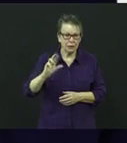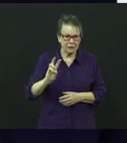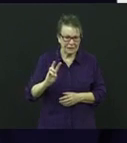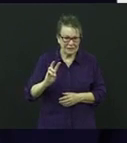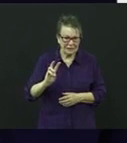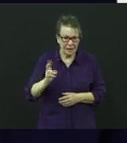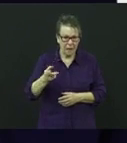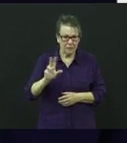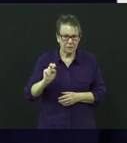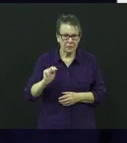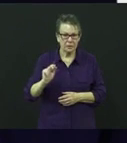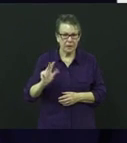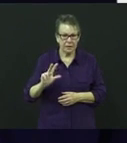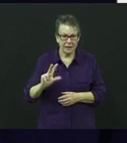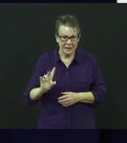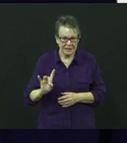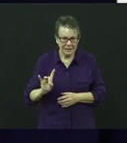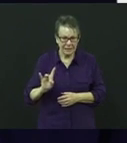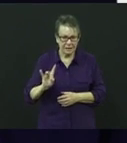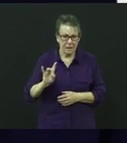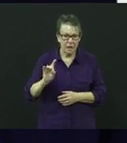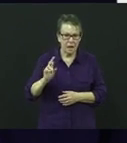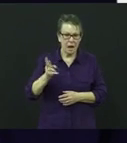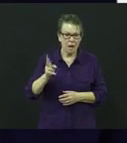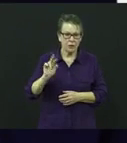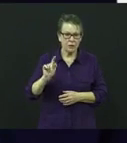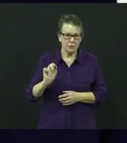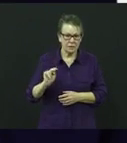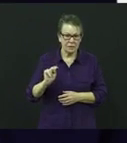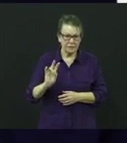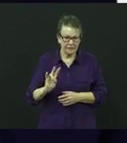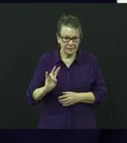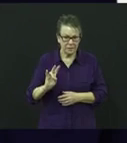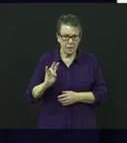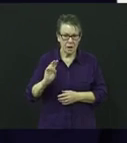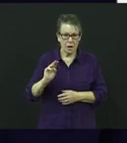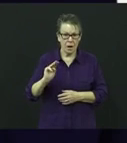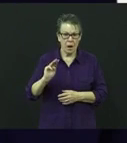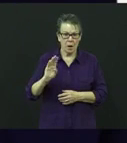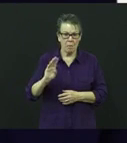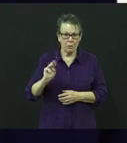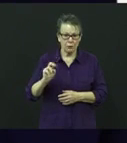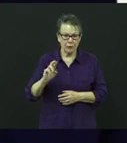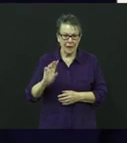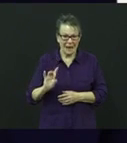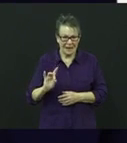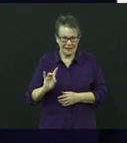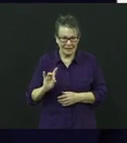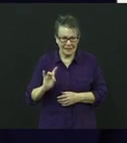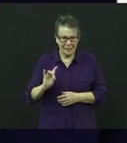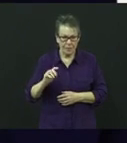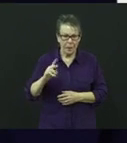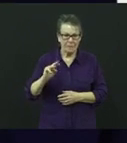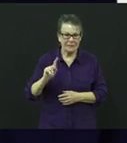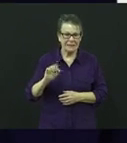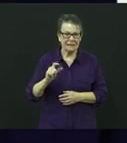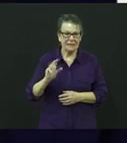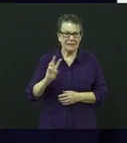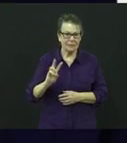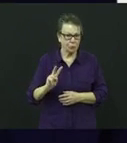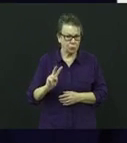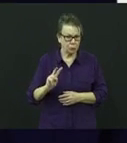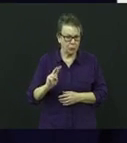38, Hunterdon, 7, Mercer, 8, Middlesex, 62, Monmouth,